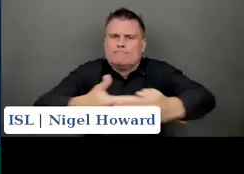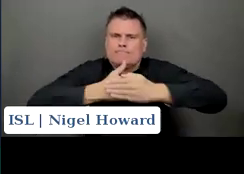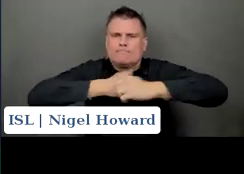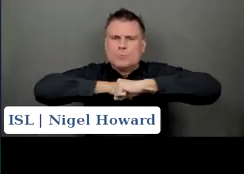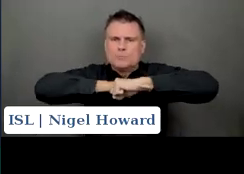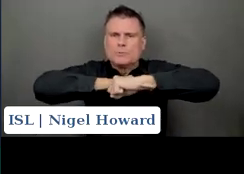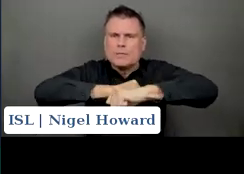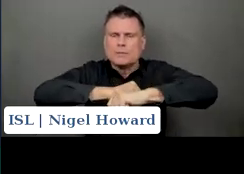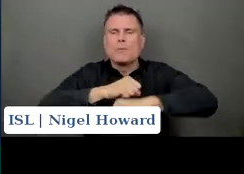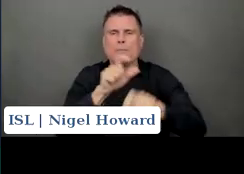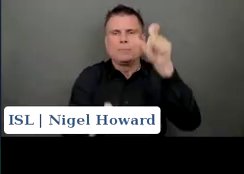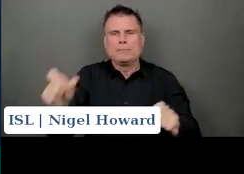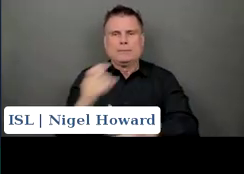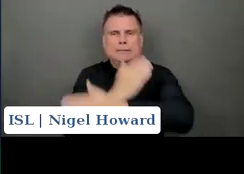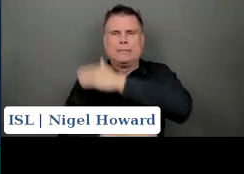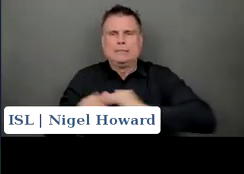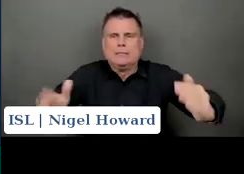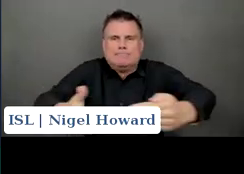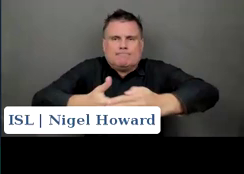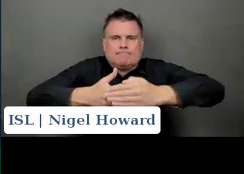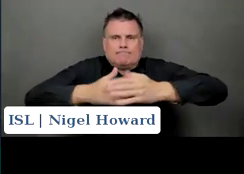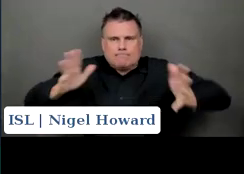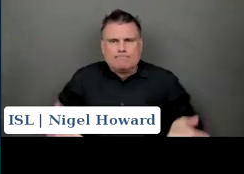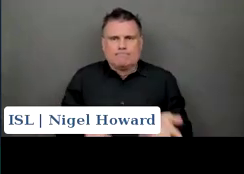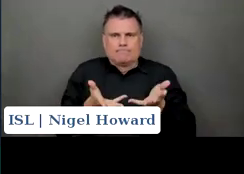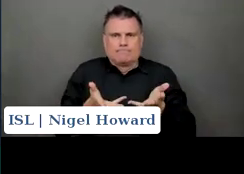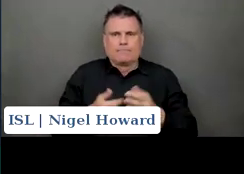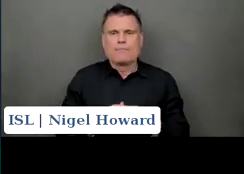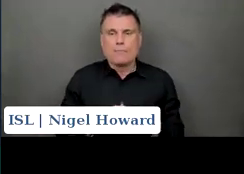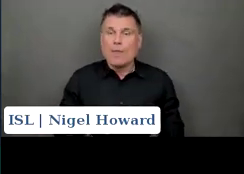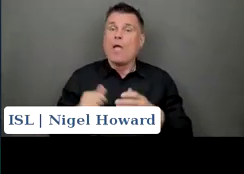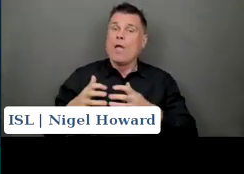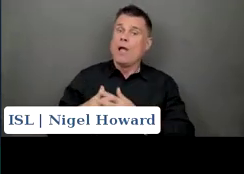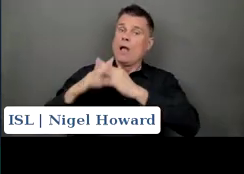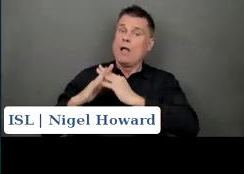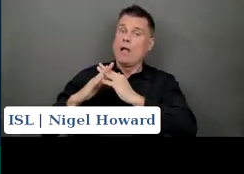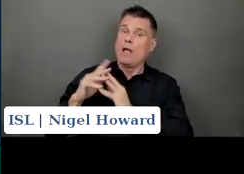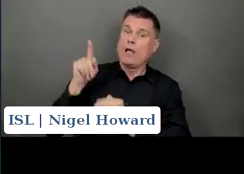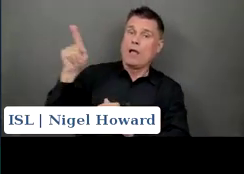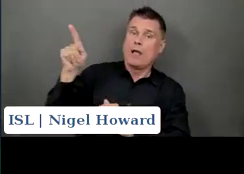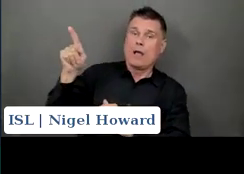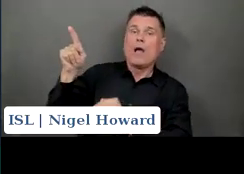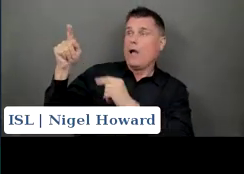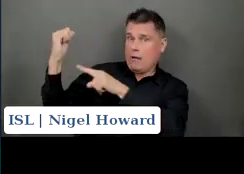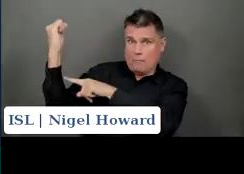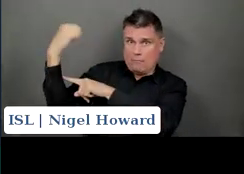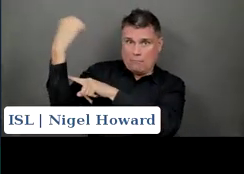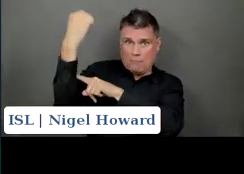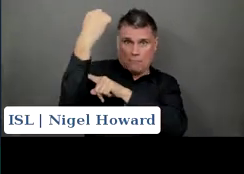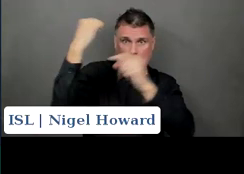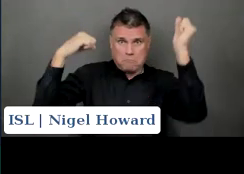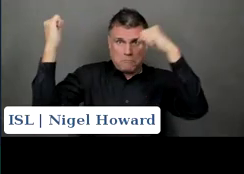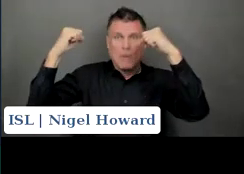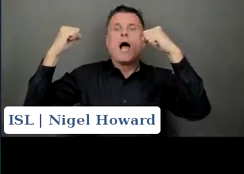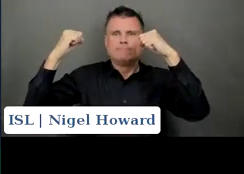the adoption of the joint statement Towards Inclusive Social Protection Systems Supporting the Full and Effective Participation of Persons with